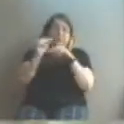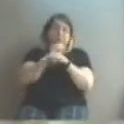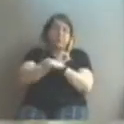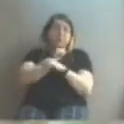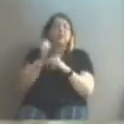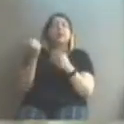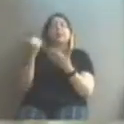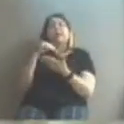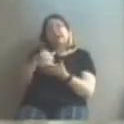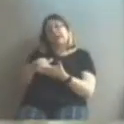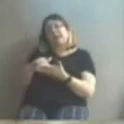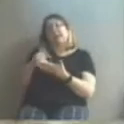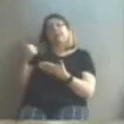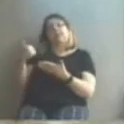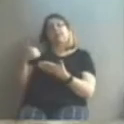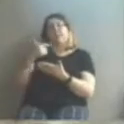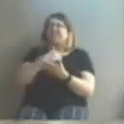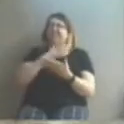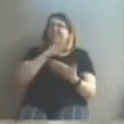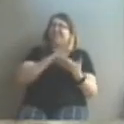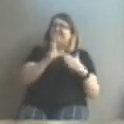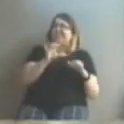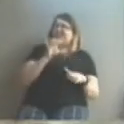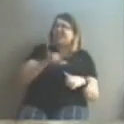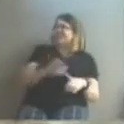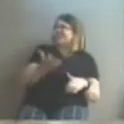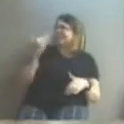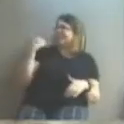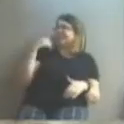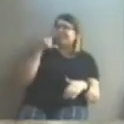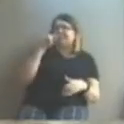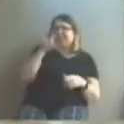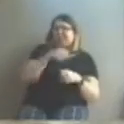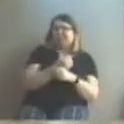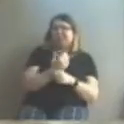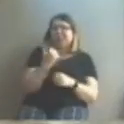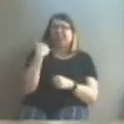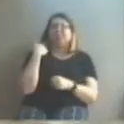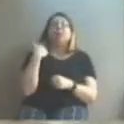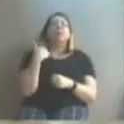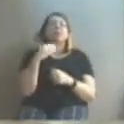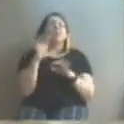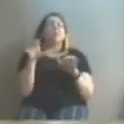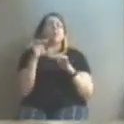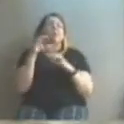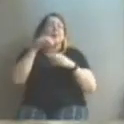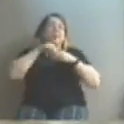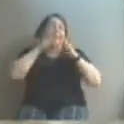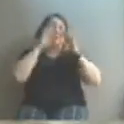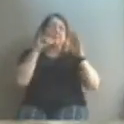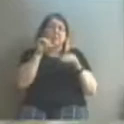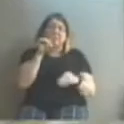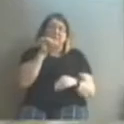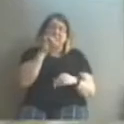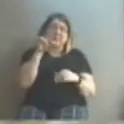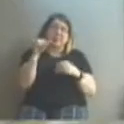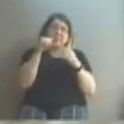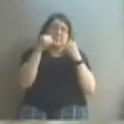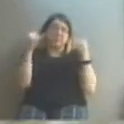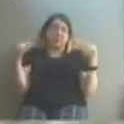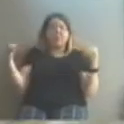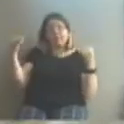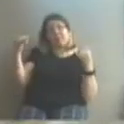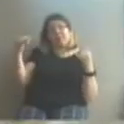again, something we'd stopped doing, I think, 10, 20 years ago, we do in-house data wiring for our schools now. So if schools need a data drop